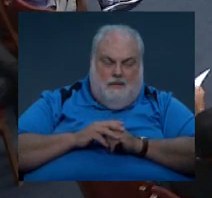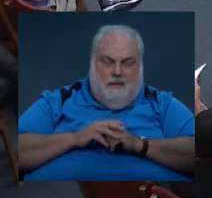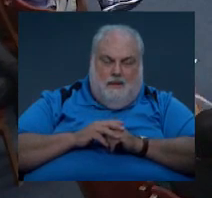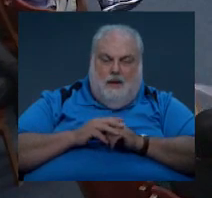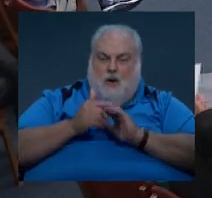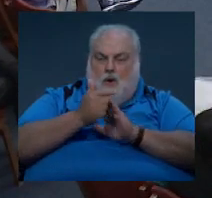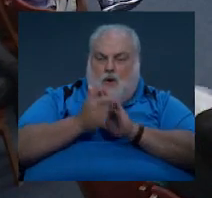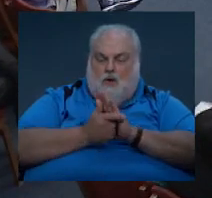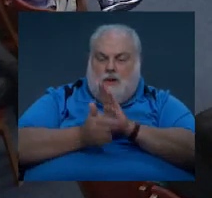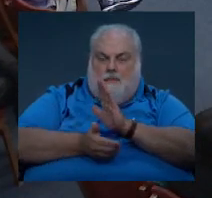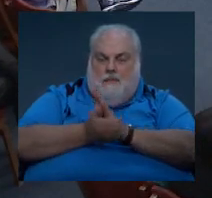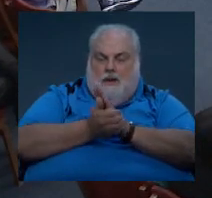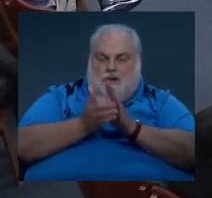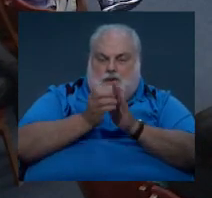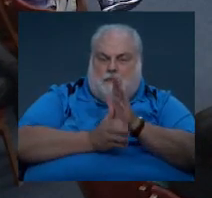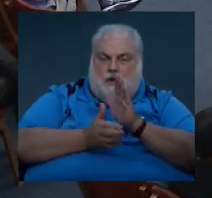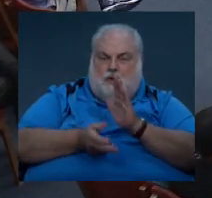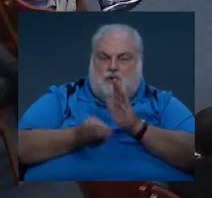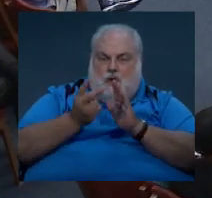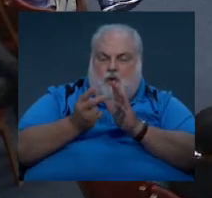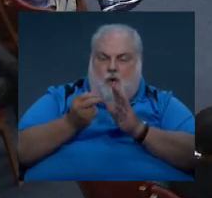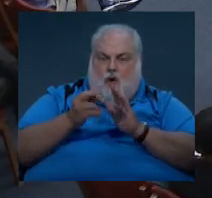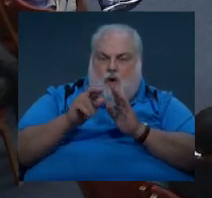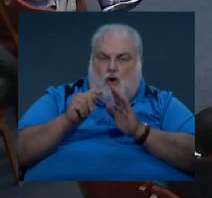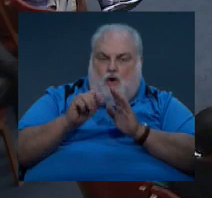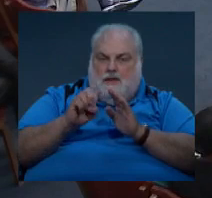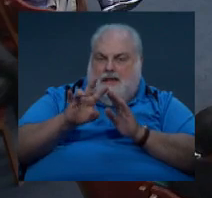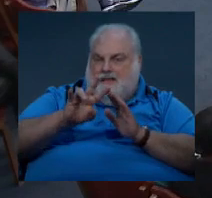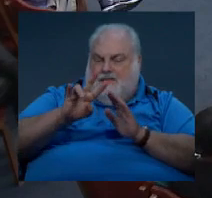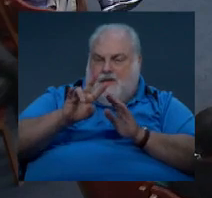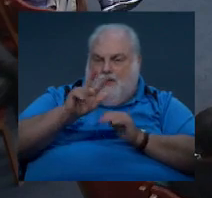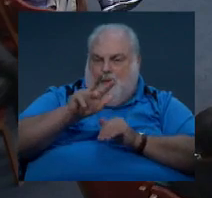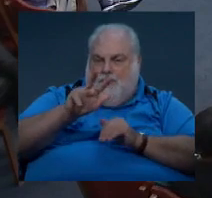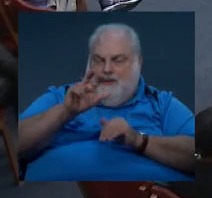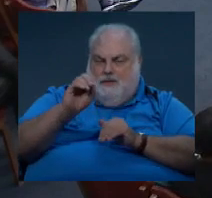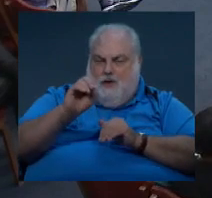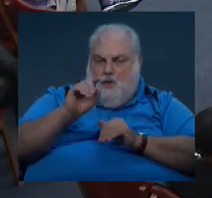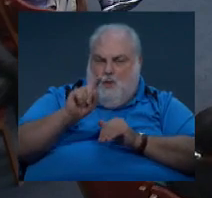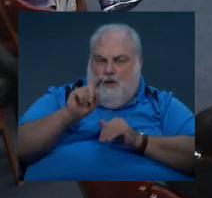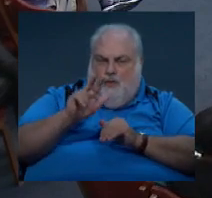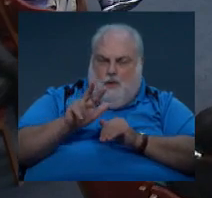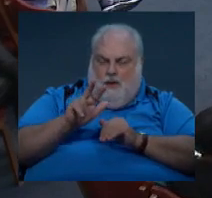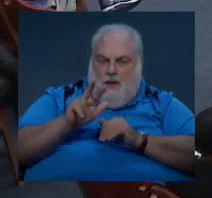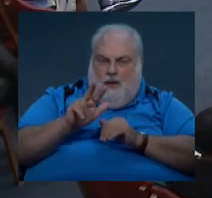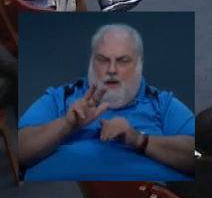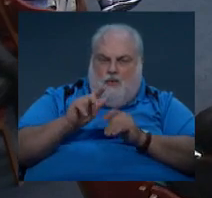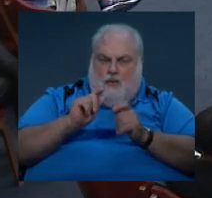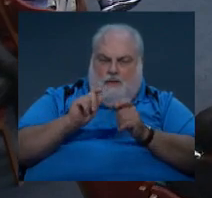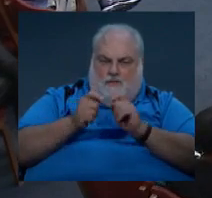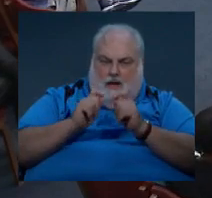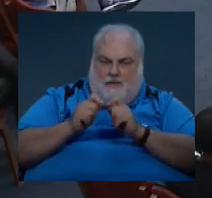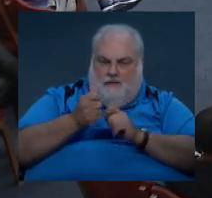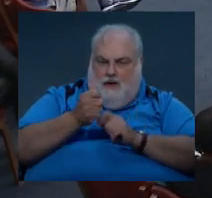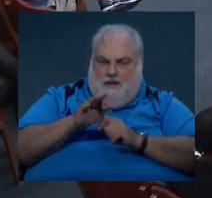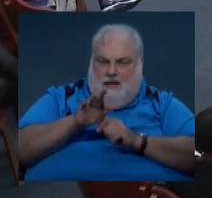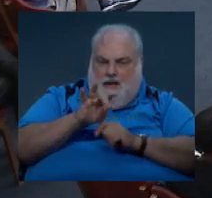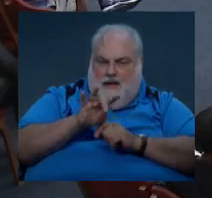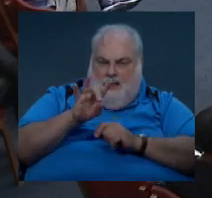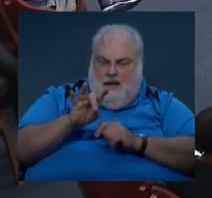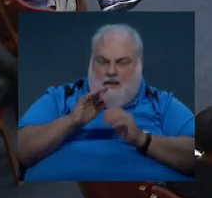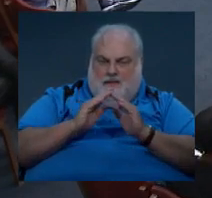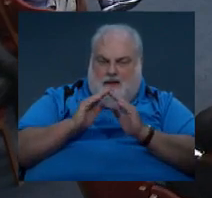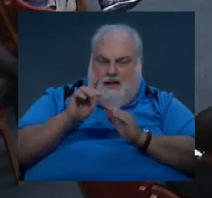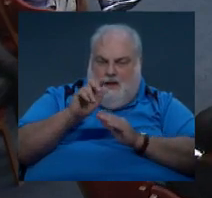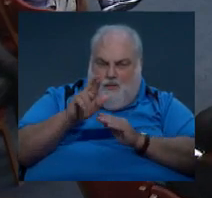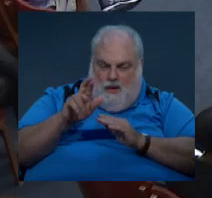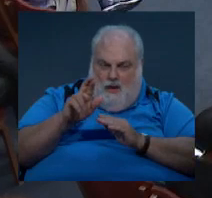An ordinance to amend Chapter 2, Article 7, Section 2-330-13 of the Revised Code of Ordinances of 1988 of the City of